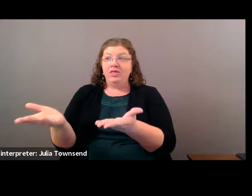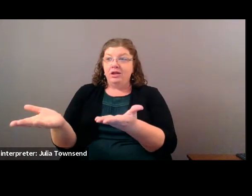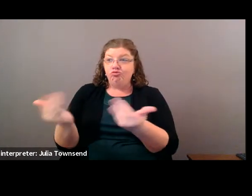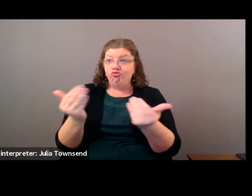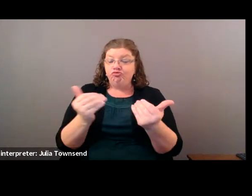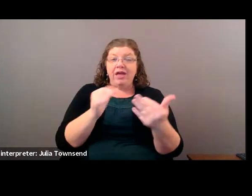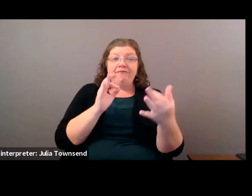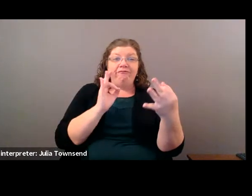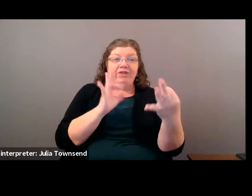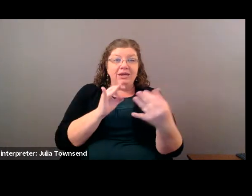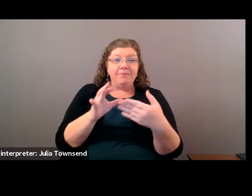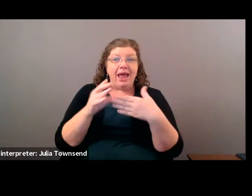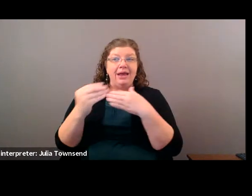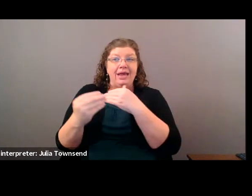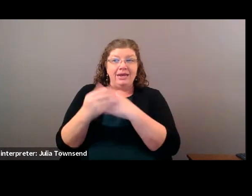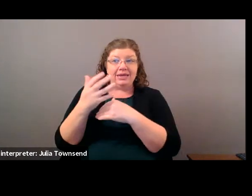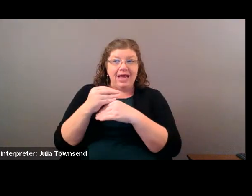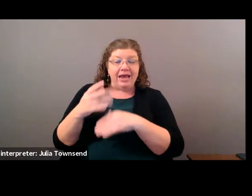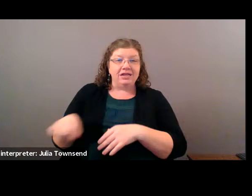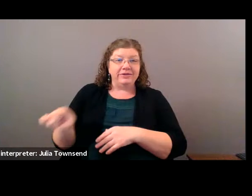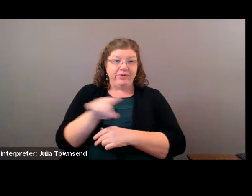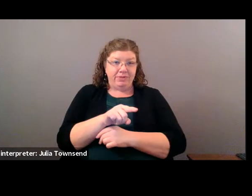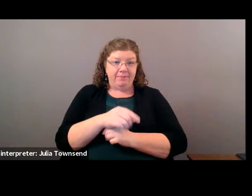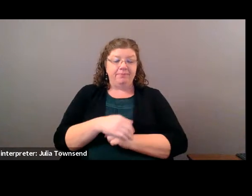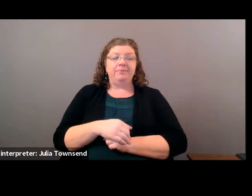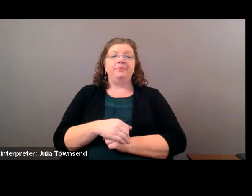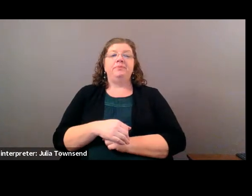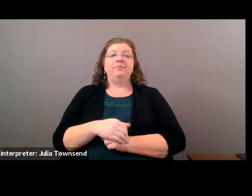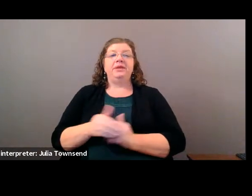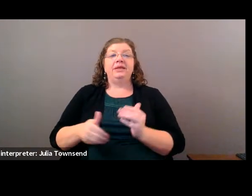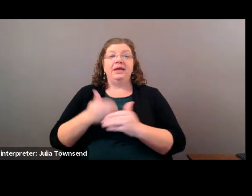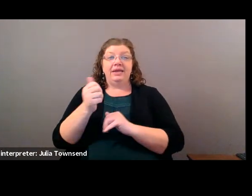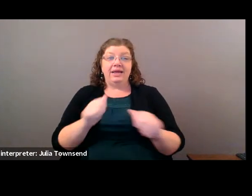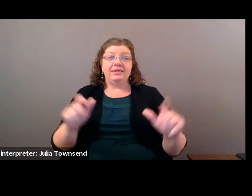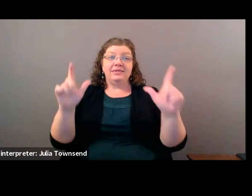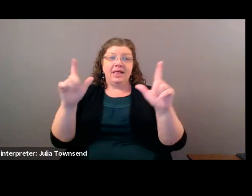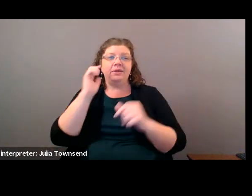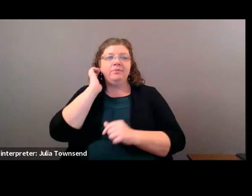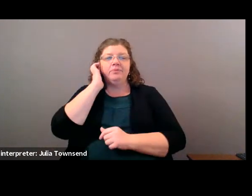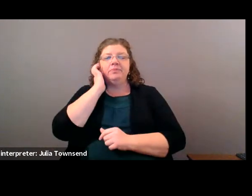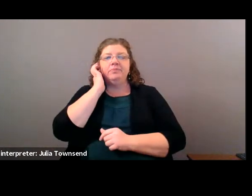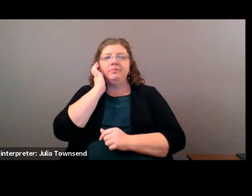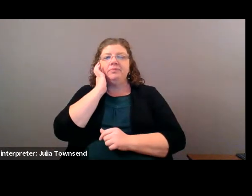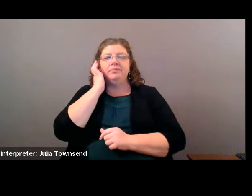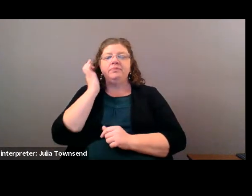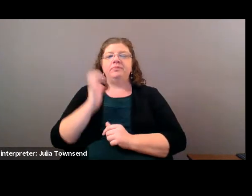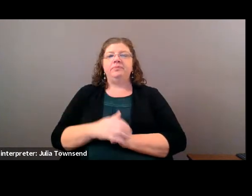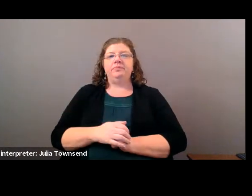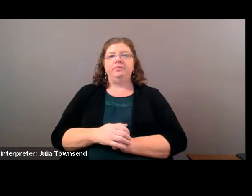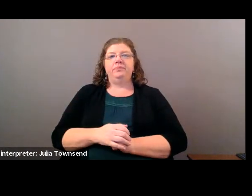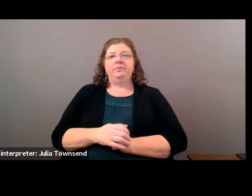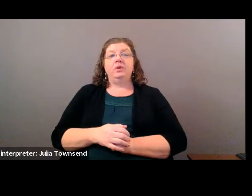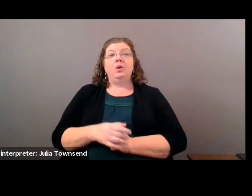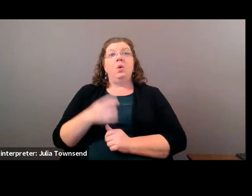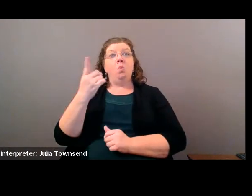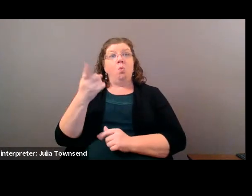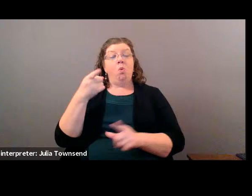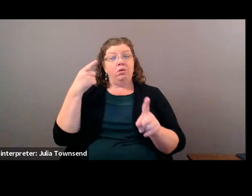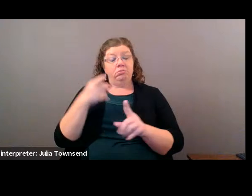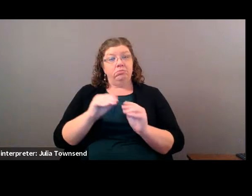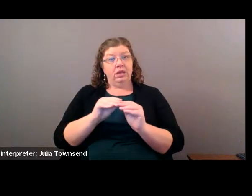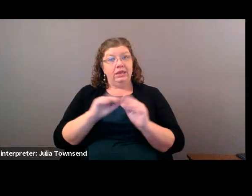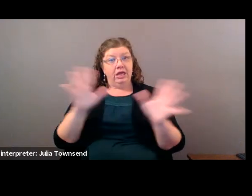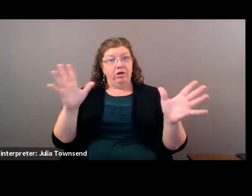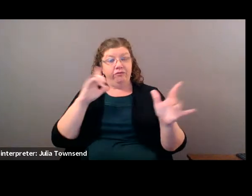guidance from them. Next slide. The one thing that was really clear that came from